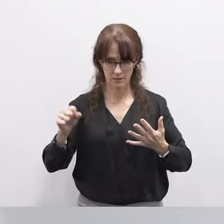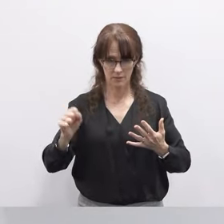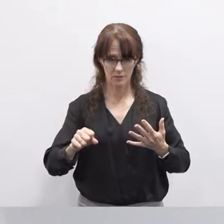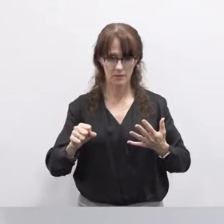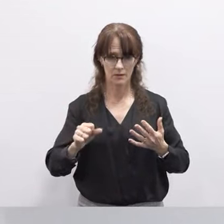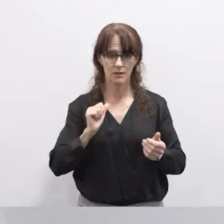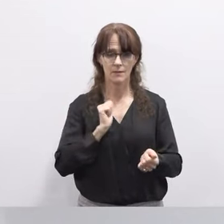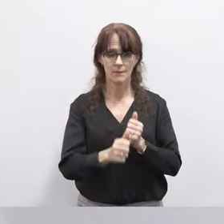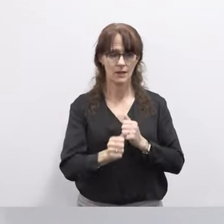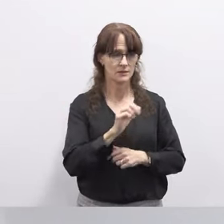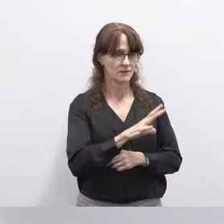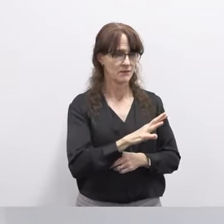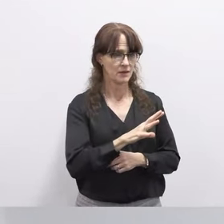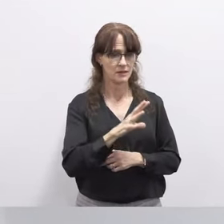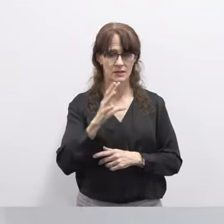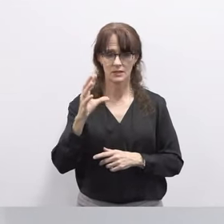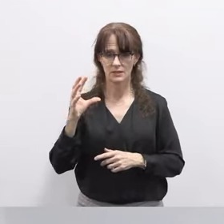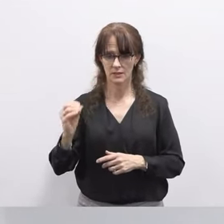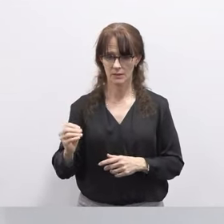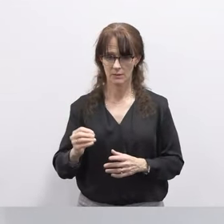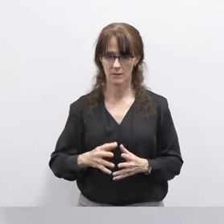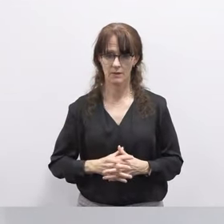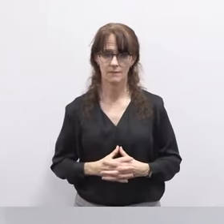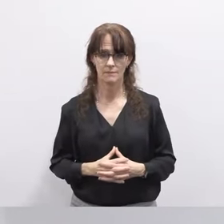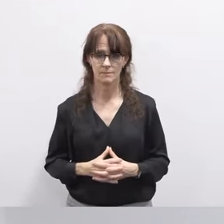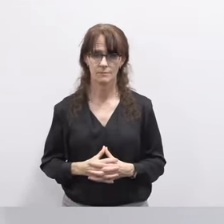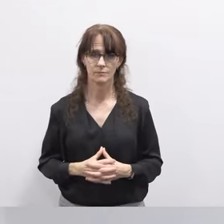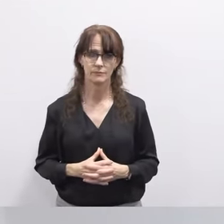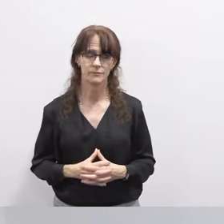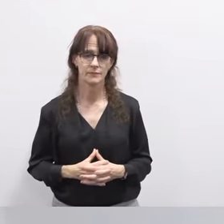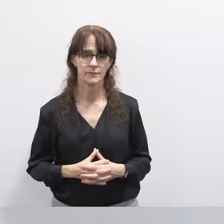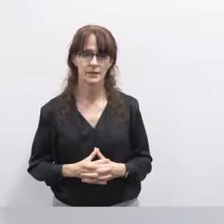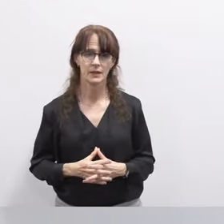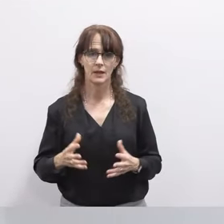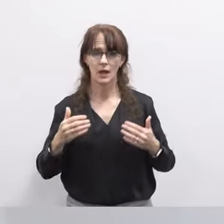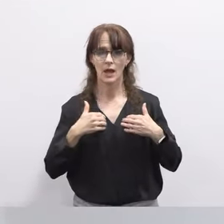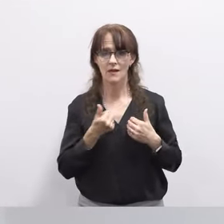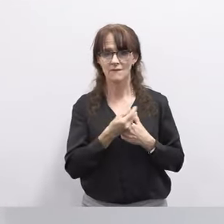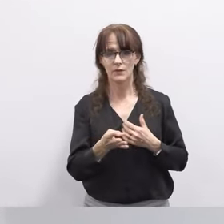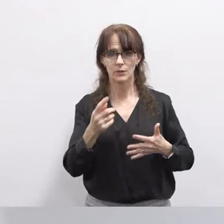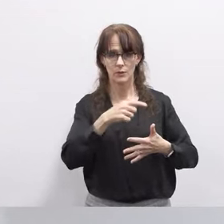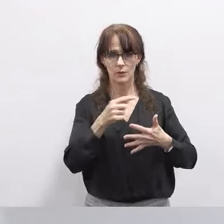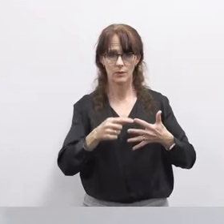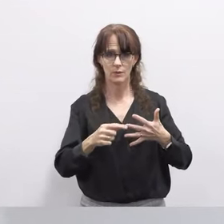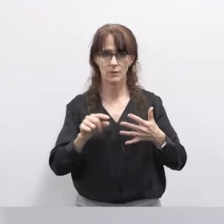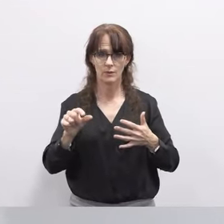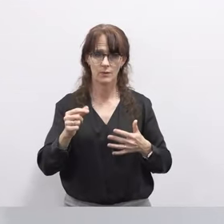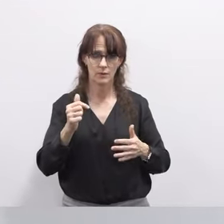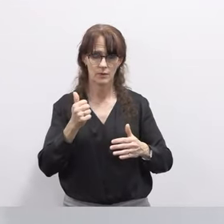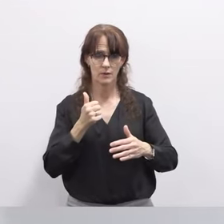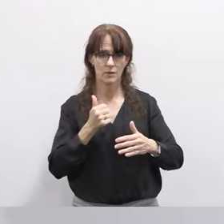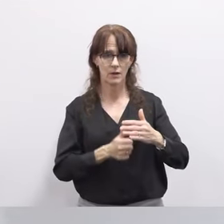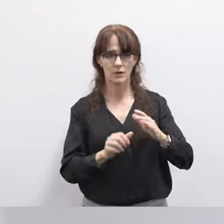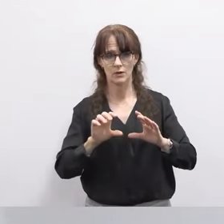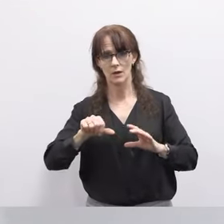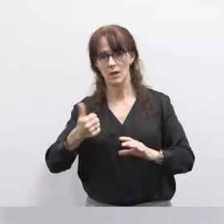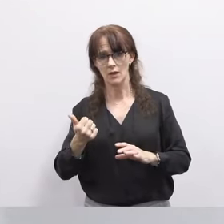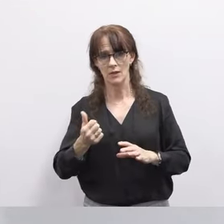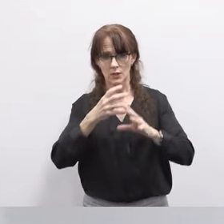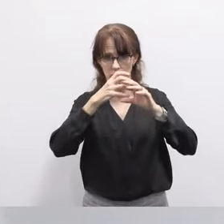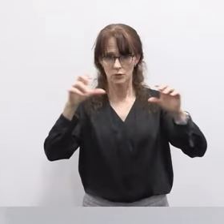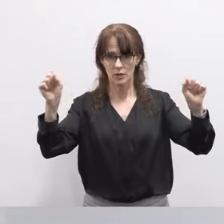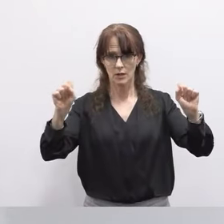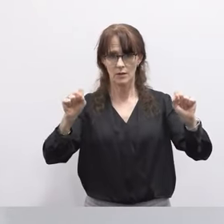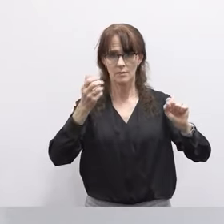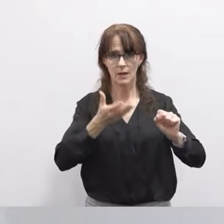aye, so that passes 5-0. So we have a few items under other items, superintendent